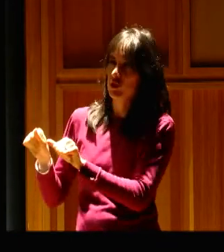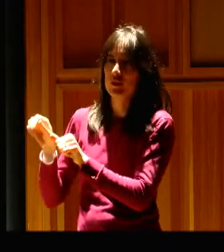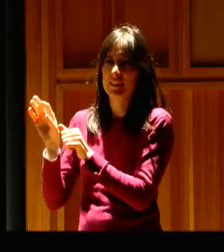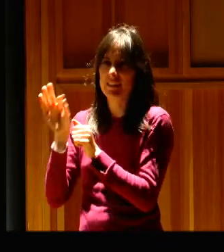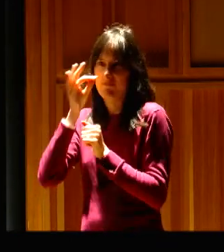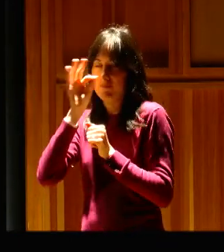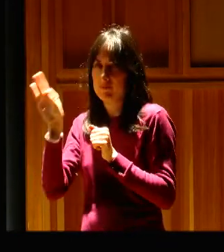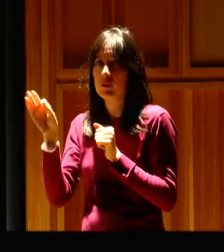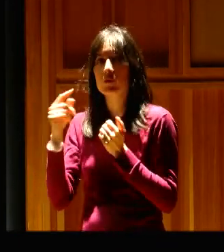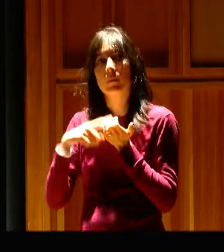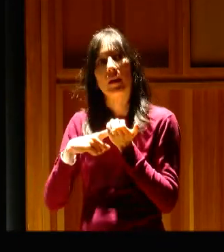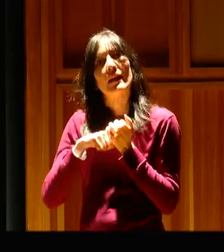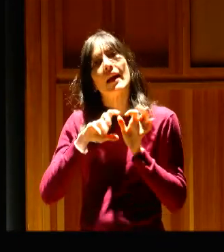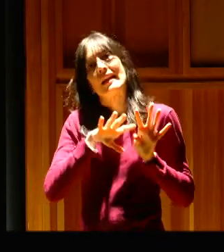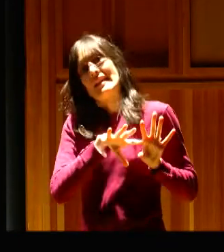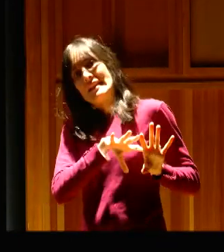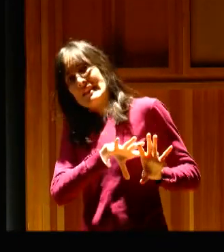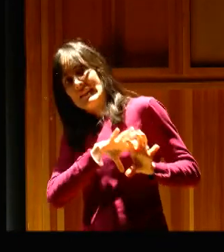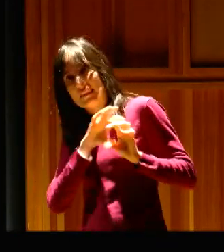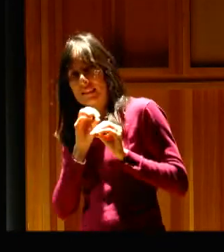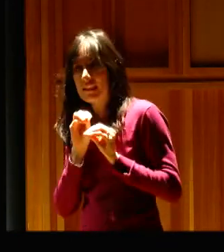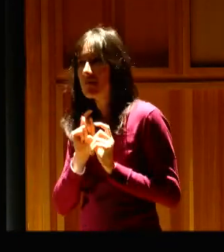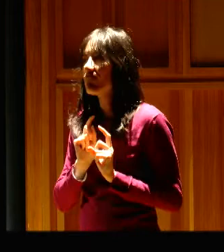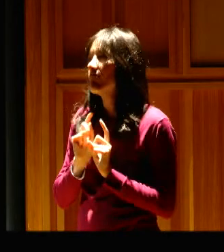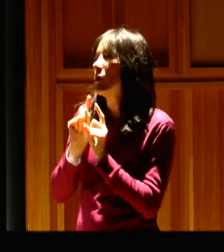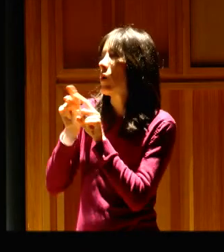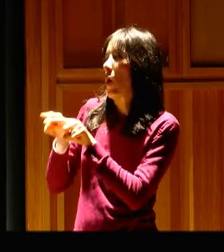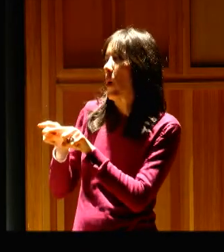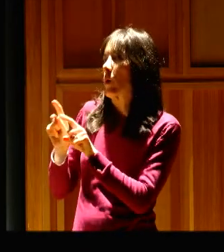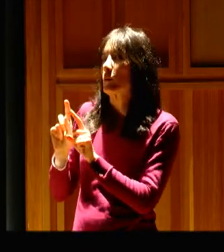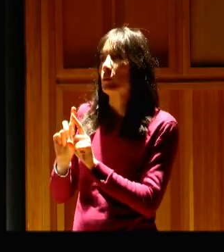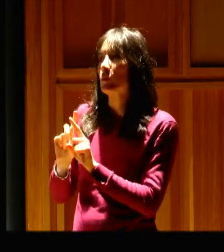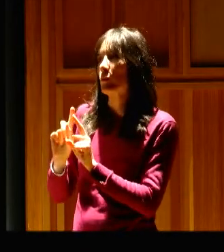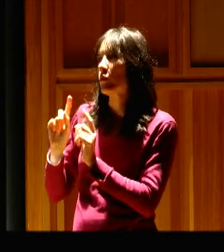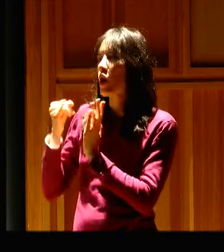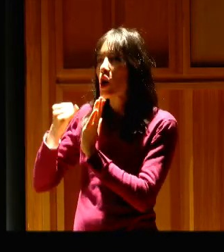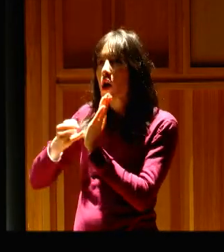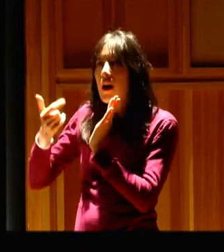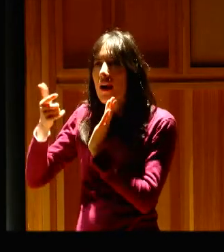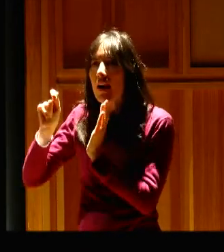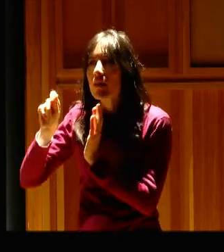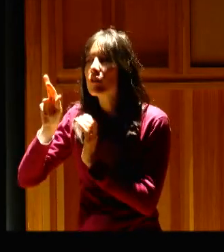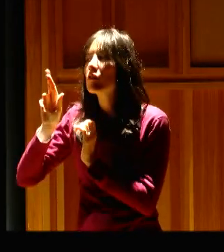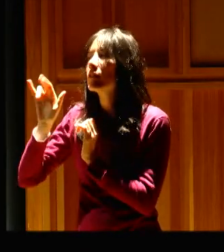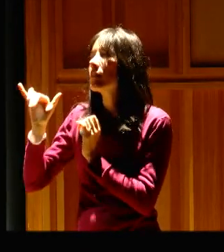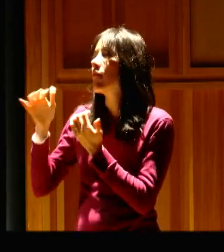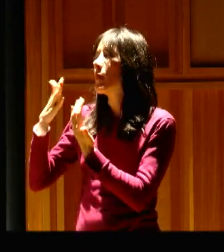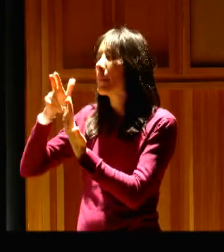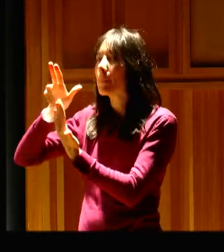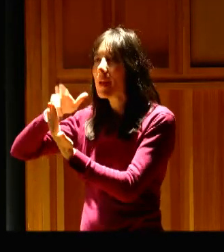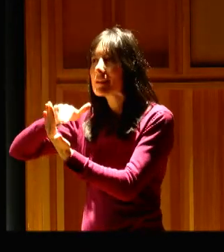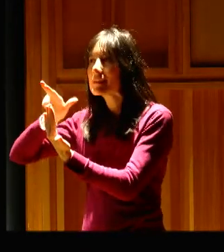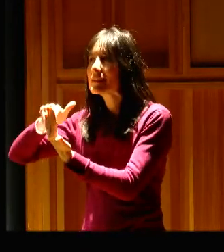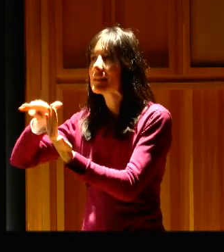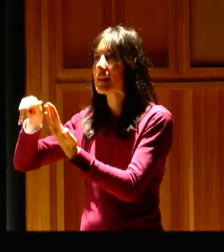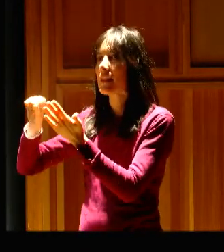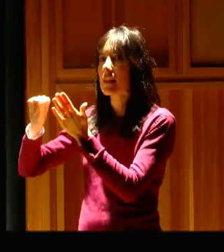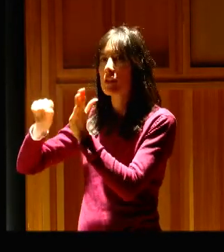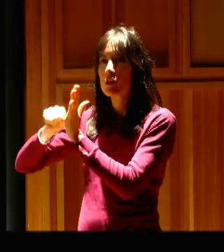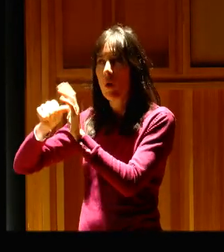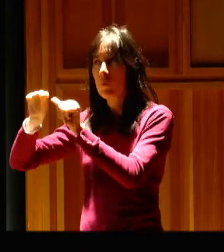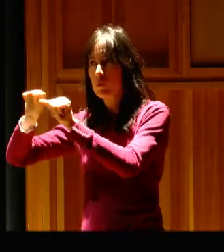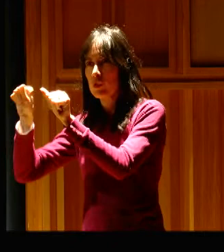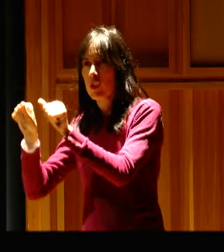of suburbia and travel to these altar-like galleries and see paintings and sculptures beyond my